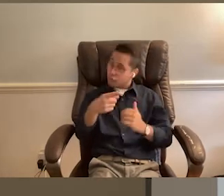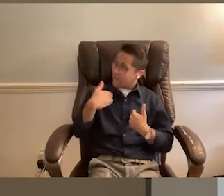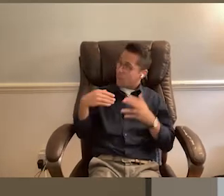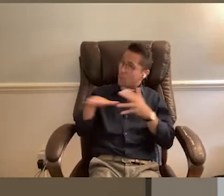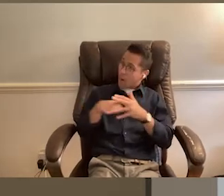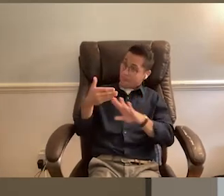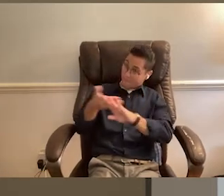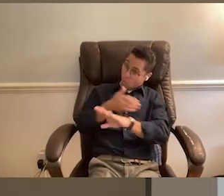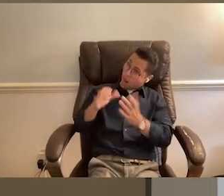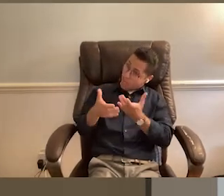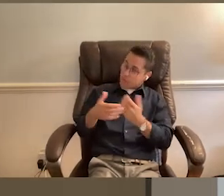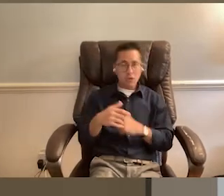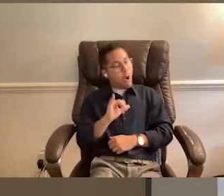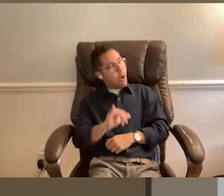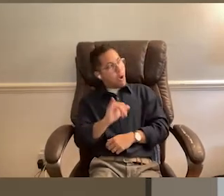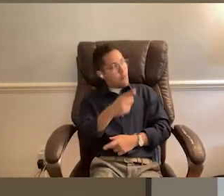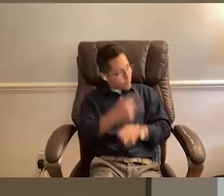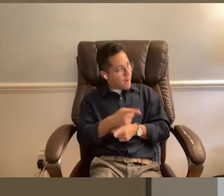front row and he eats it, and every day he asks me for a napkin.